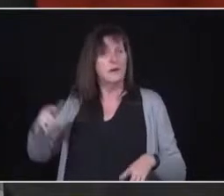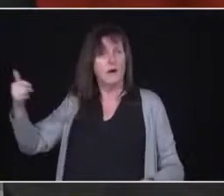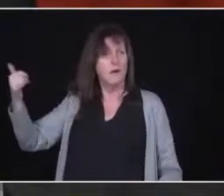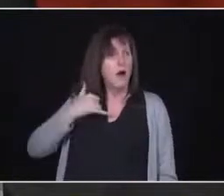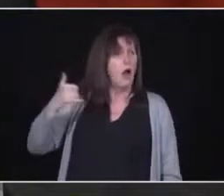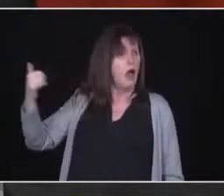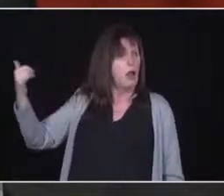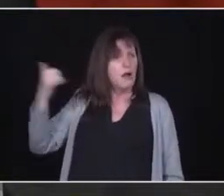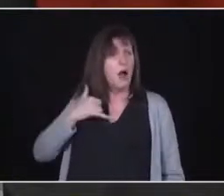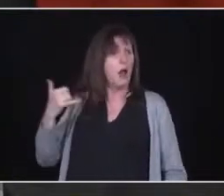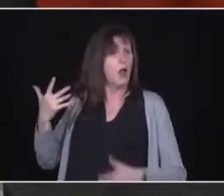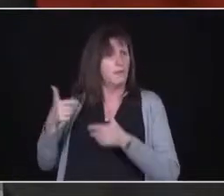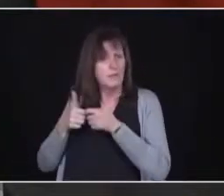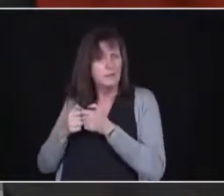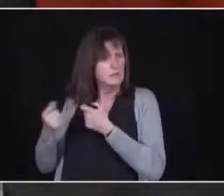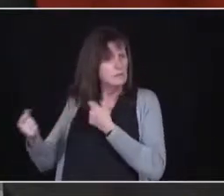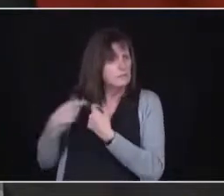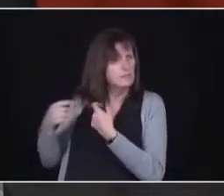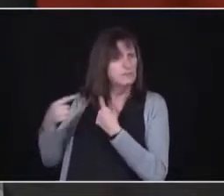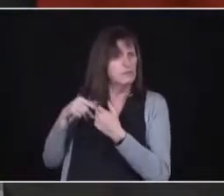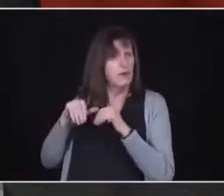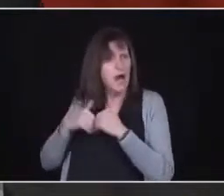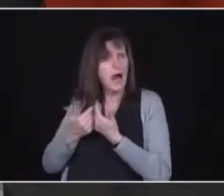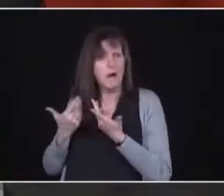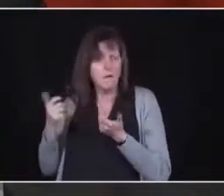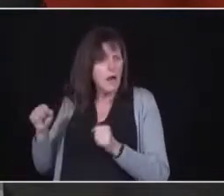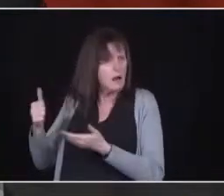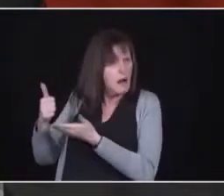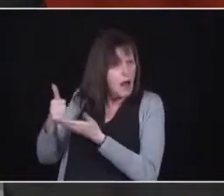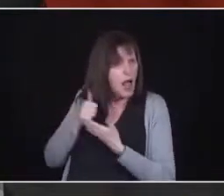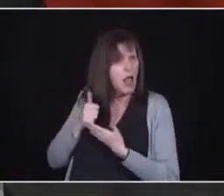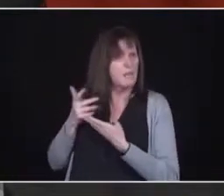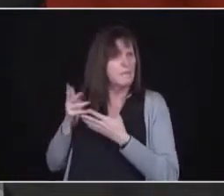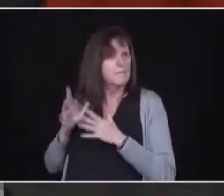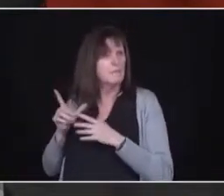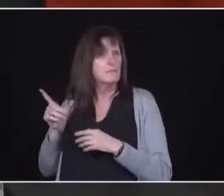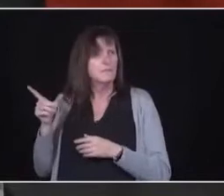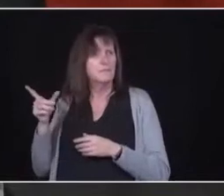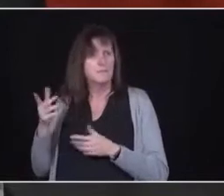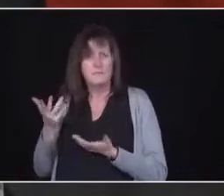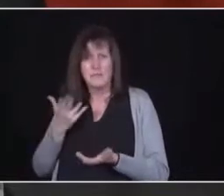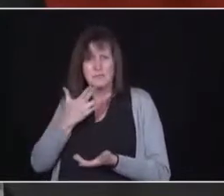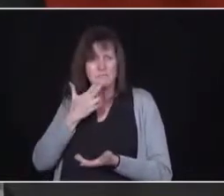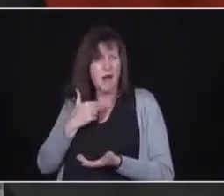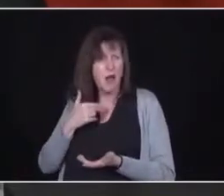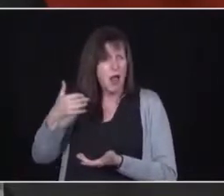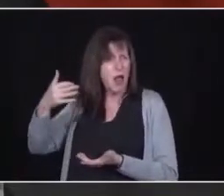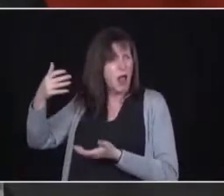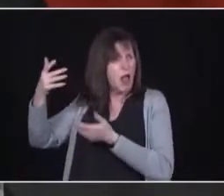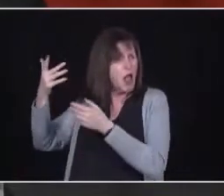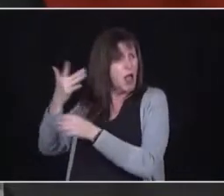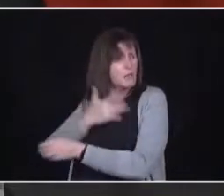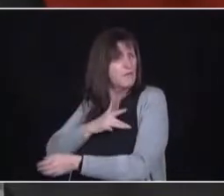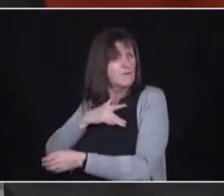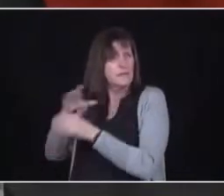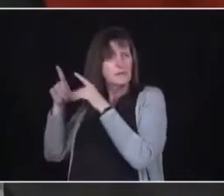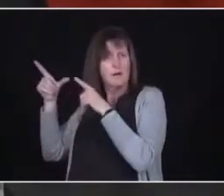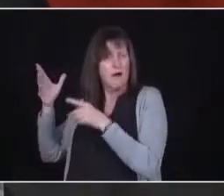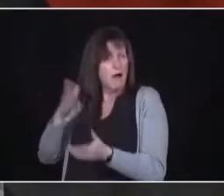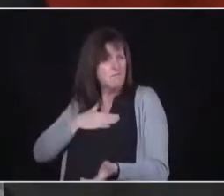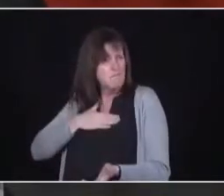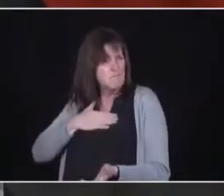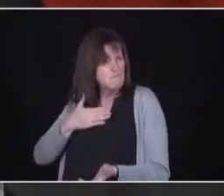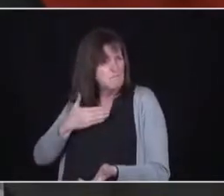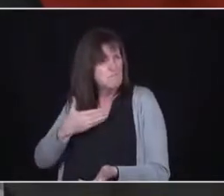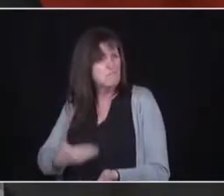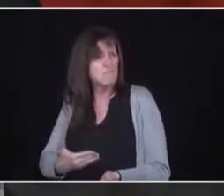you? He's trying to put teams in a small place like Newfoundland. This is, you know, they wear their heart on their sleeves out there.